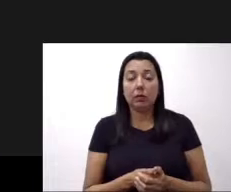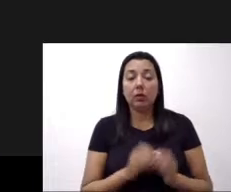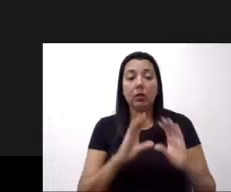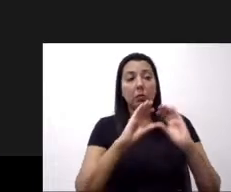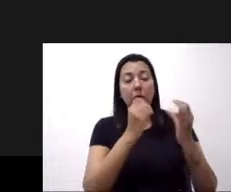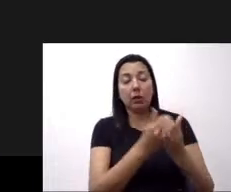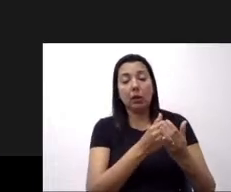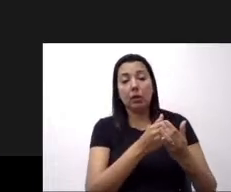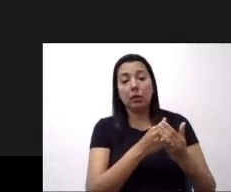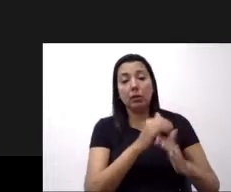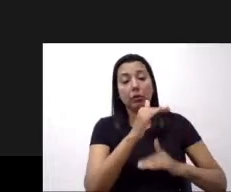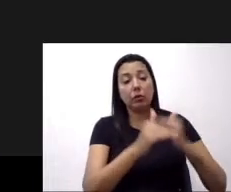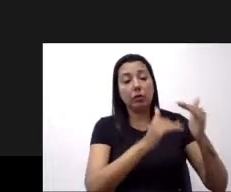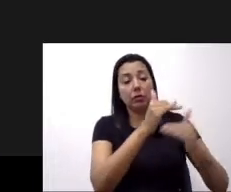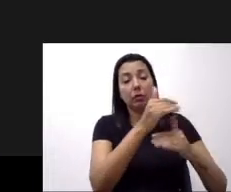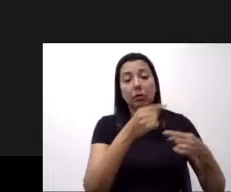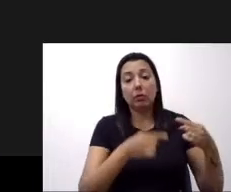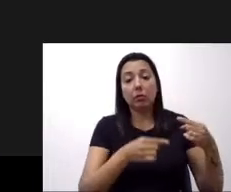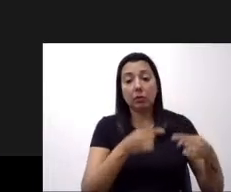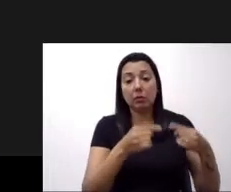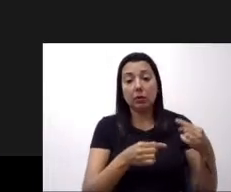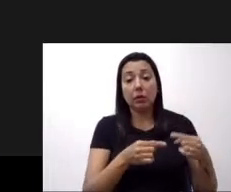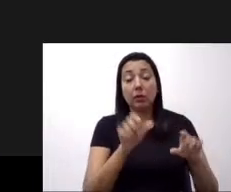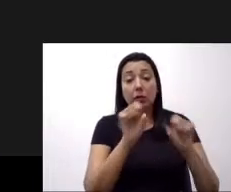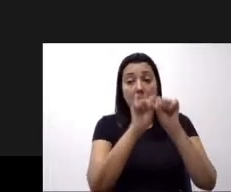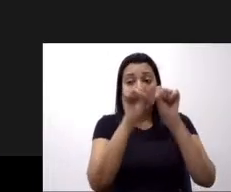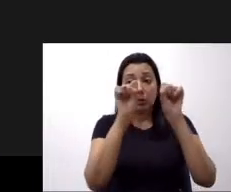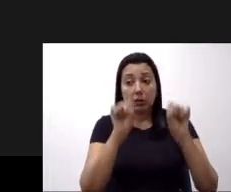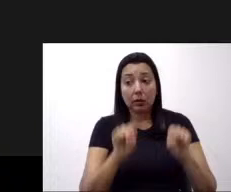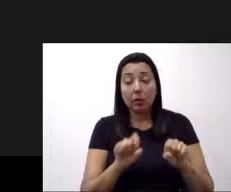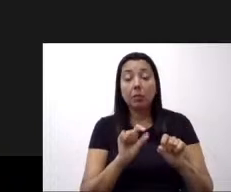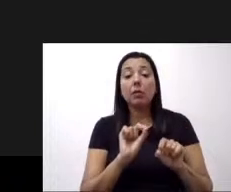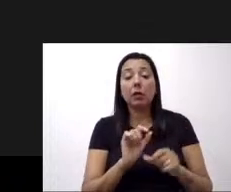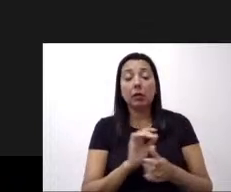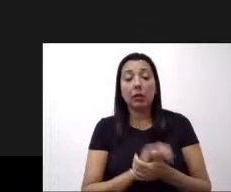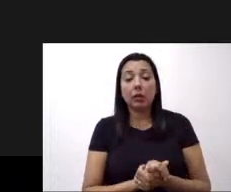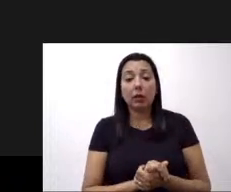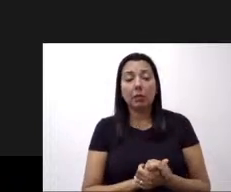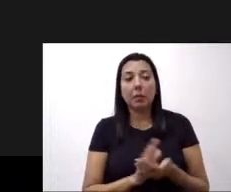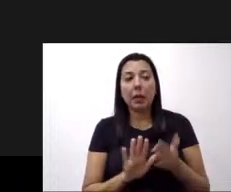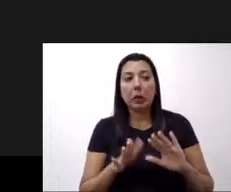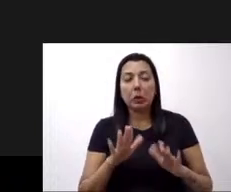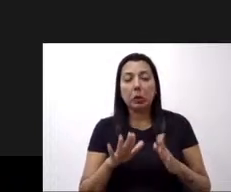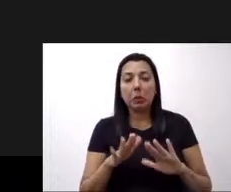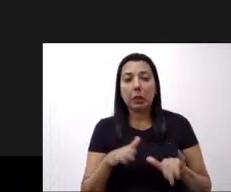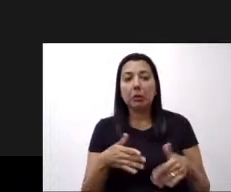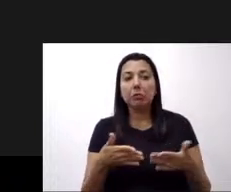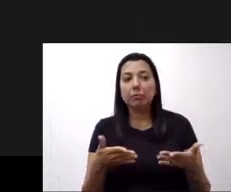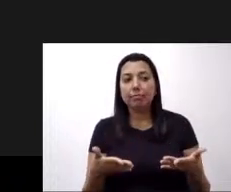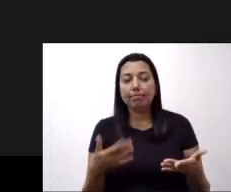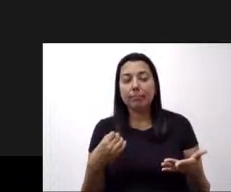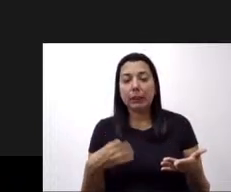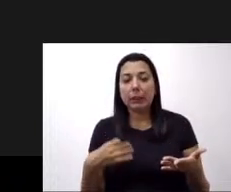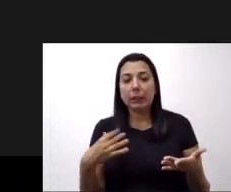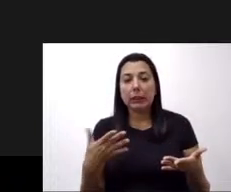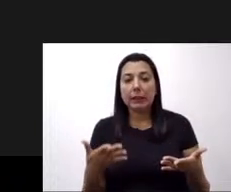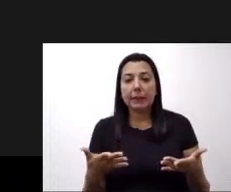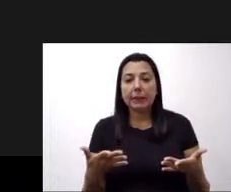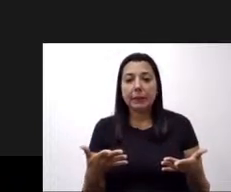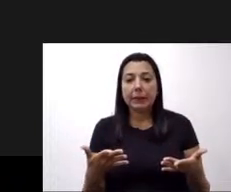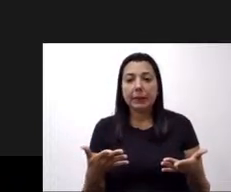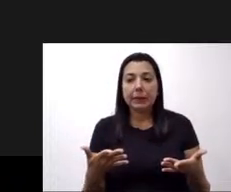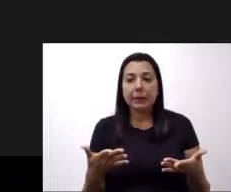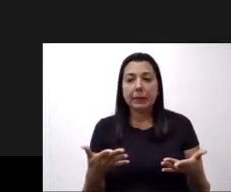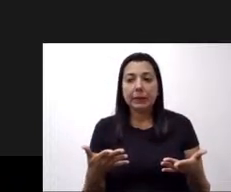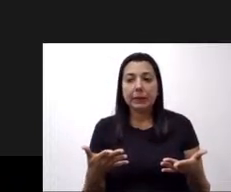a system, and which is more or less incrementalist, and a policy